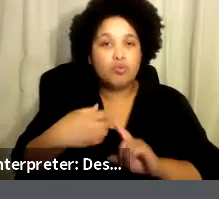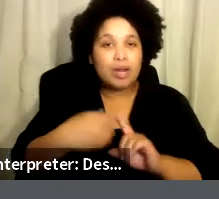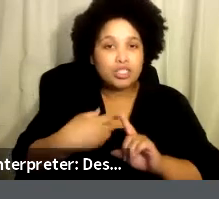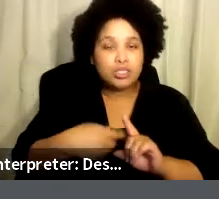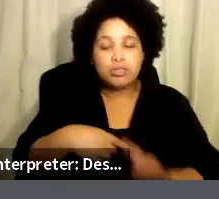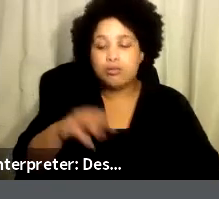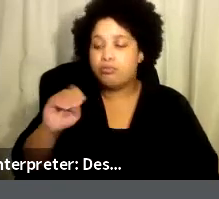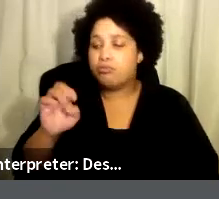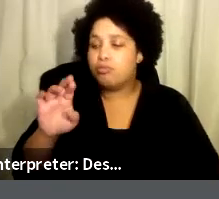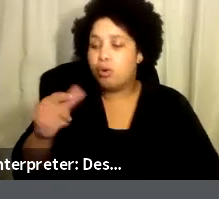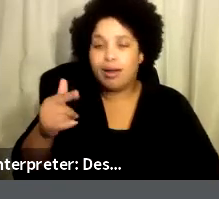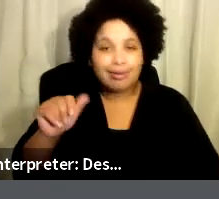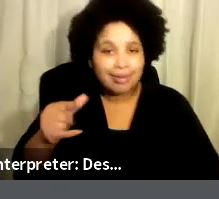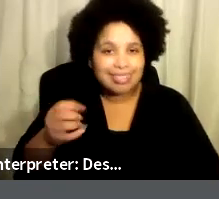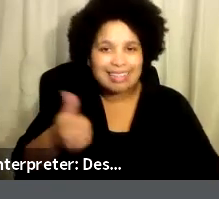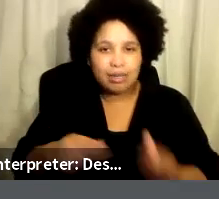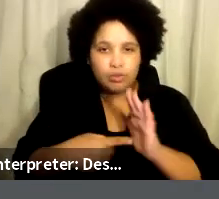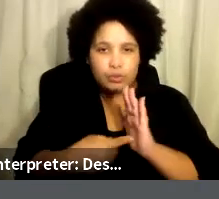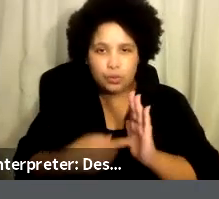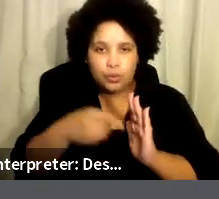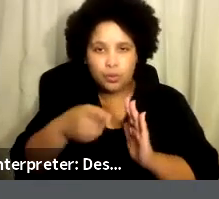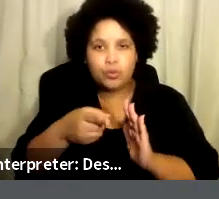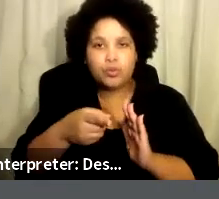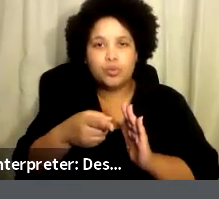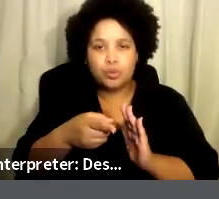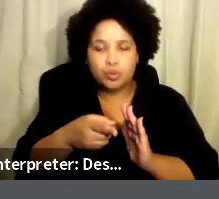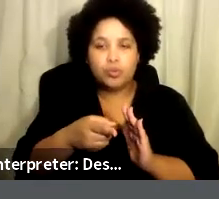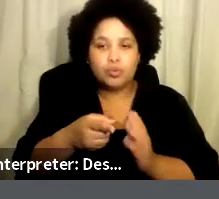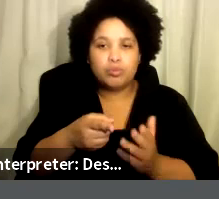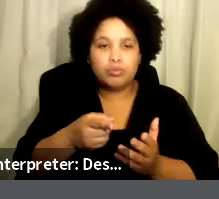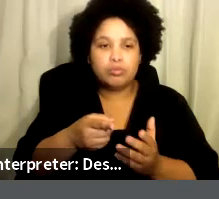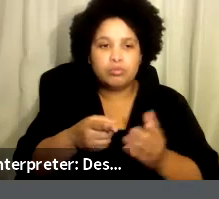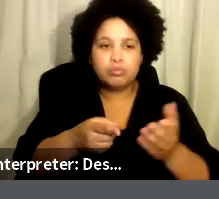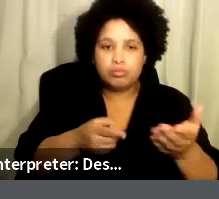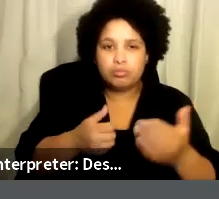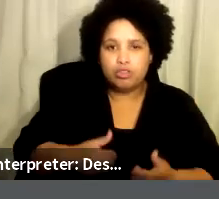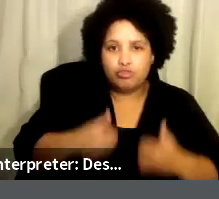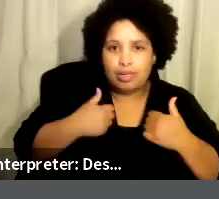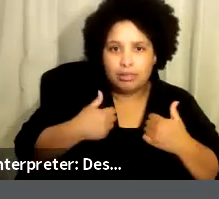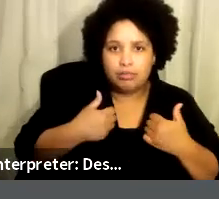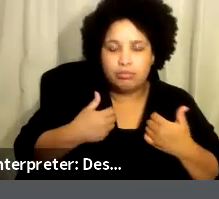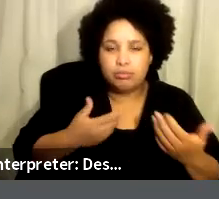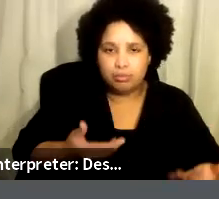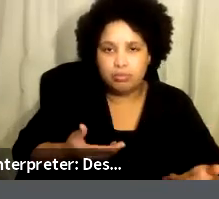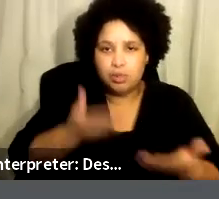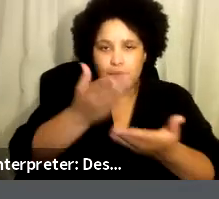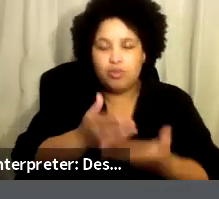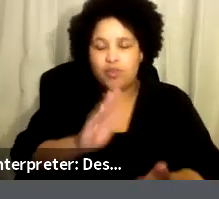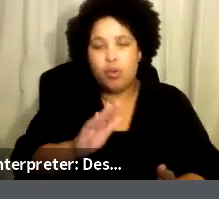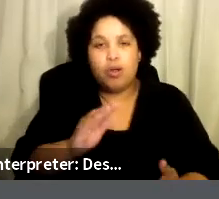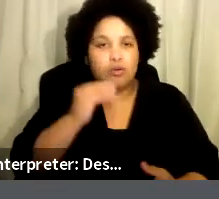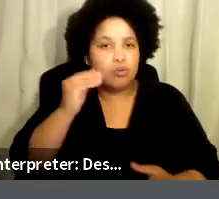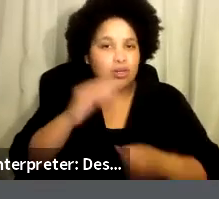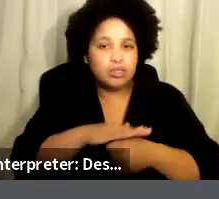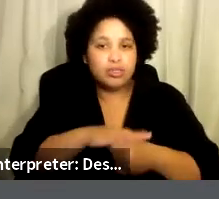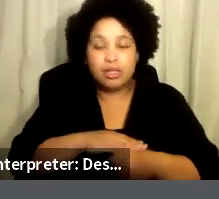mortgage statement, any of those that show your address can prove your residency. And they have to be